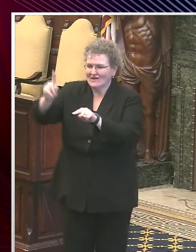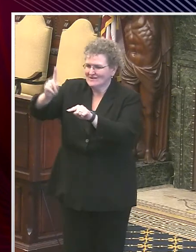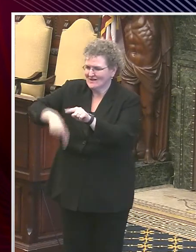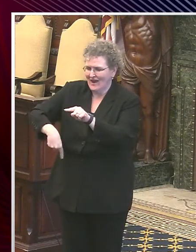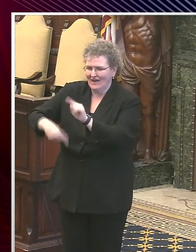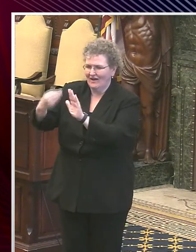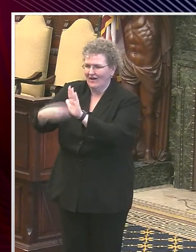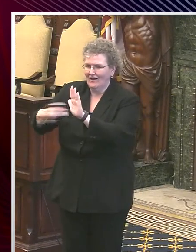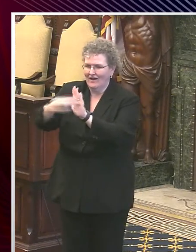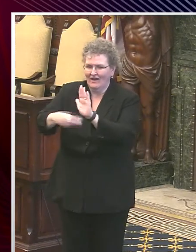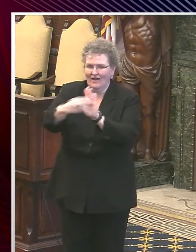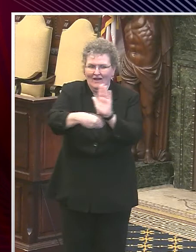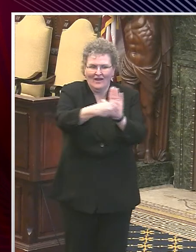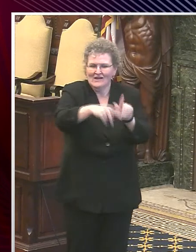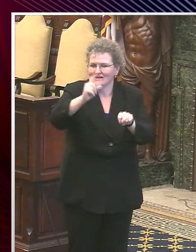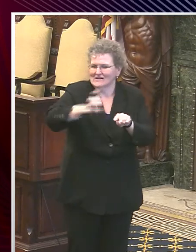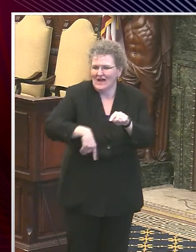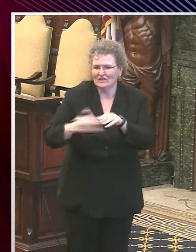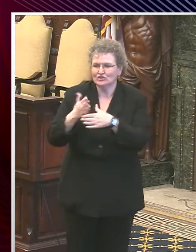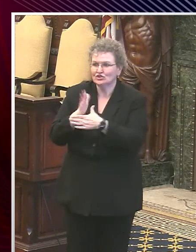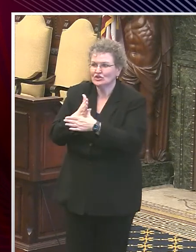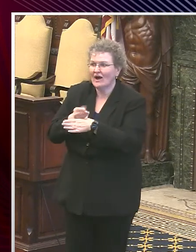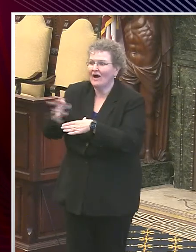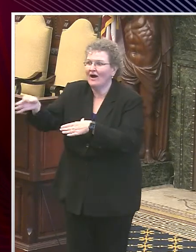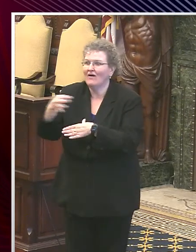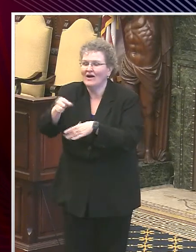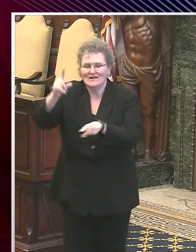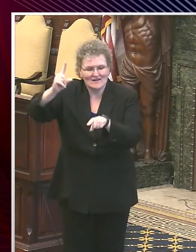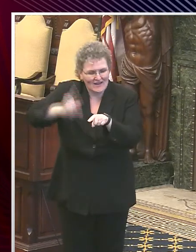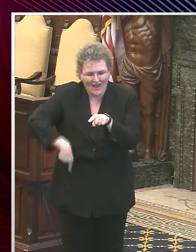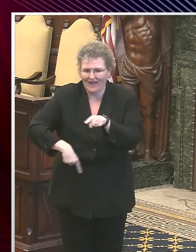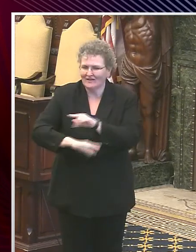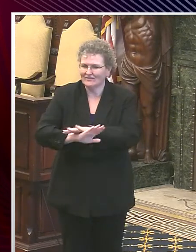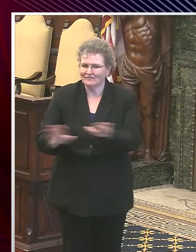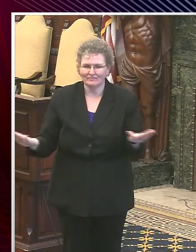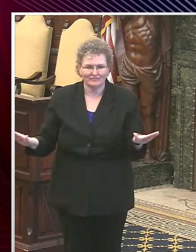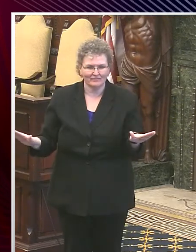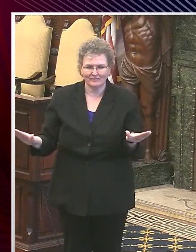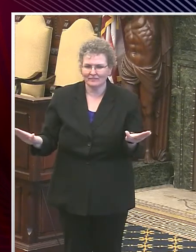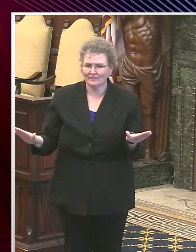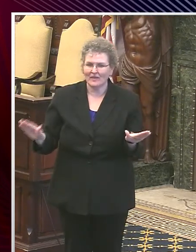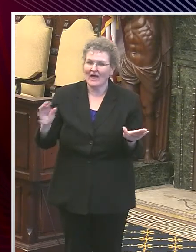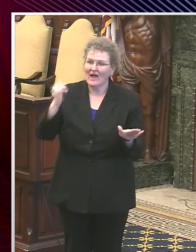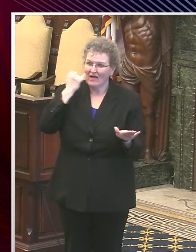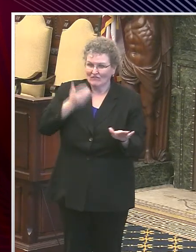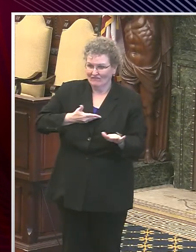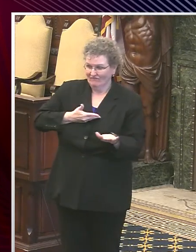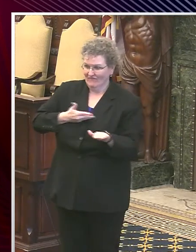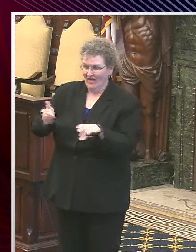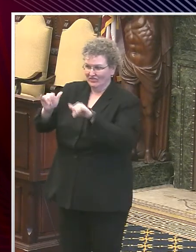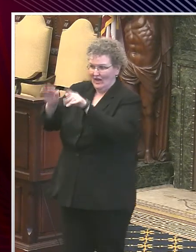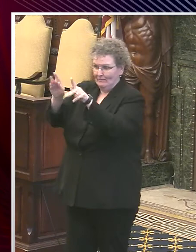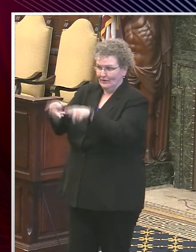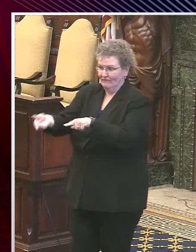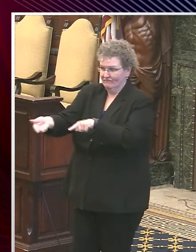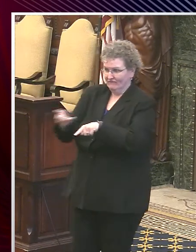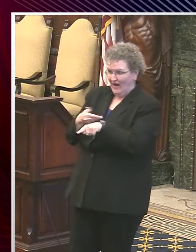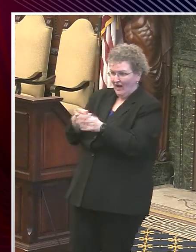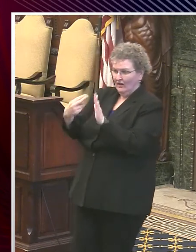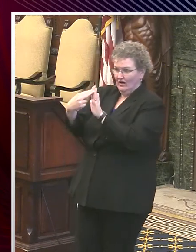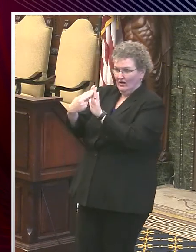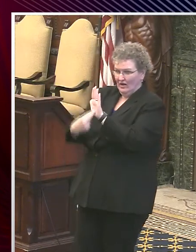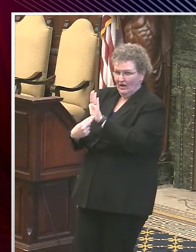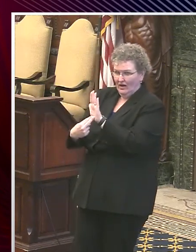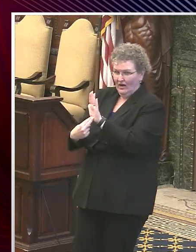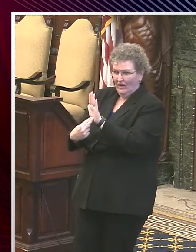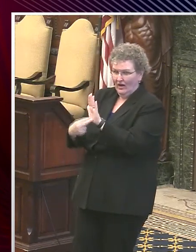should share an invitation link with anyone else. And if you get an invitation link from a friend or from the internet, please do not sign up for an appointment. You're